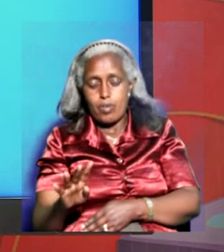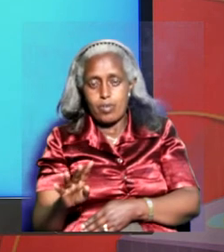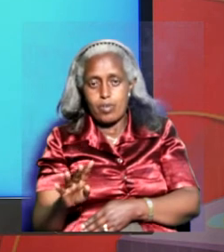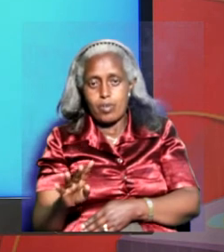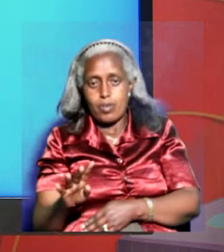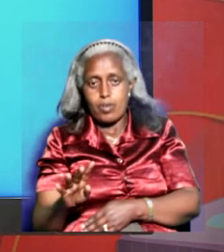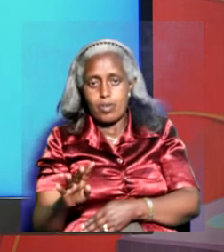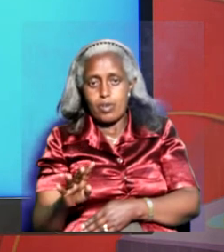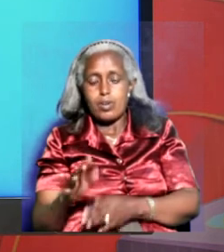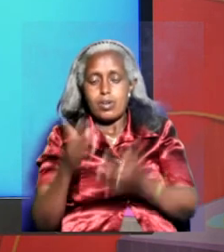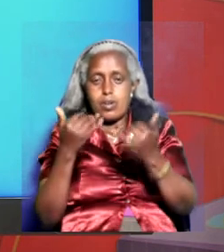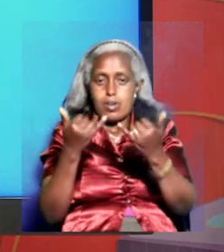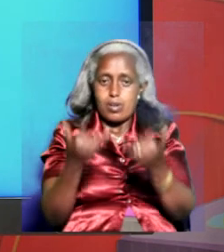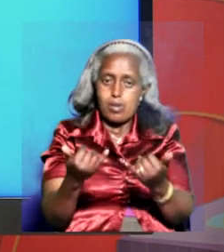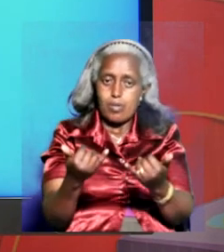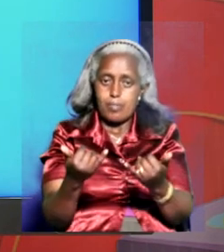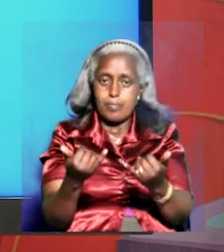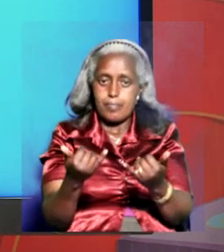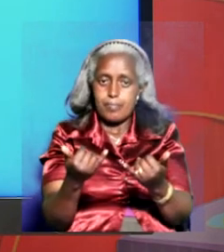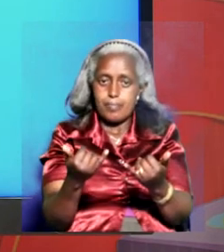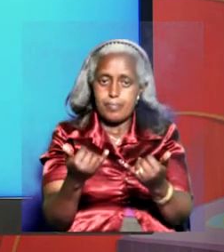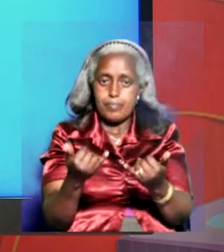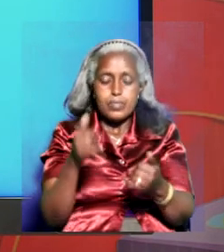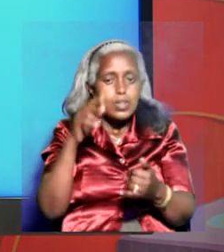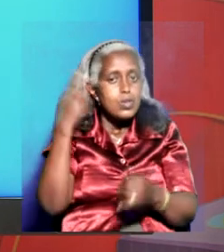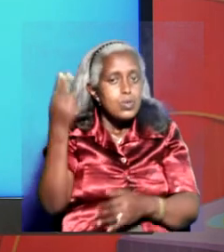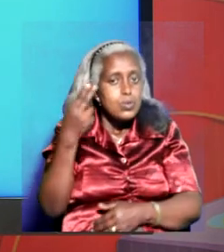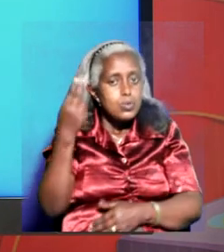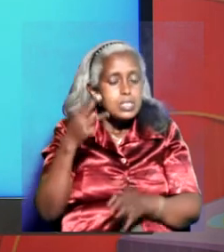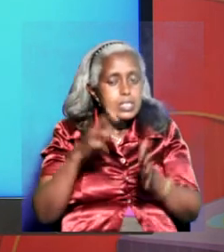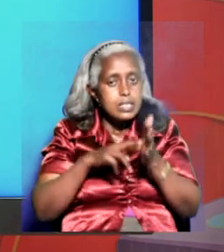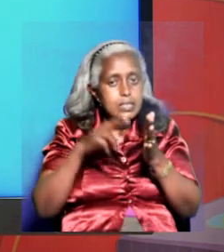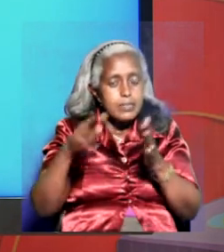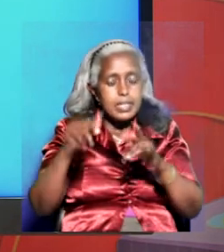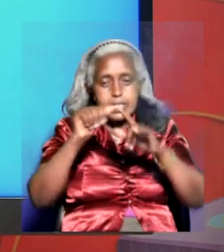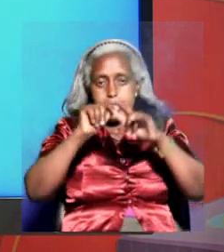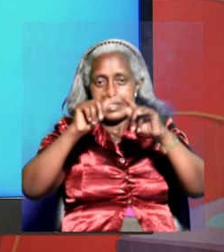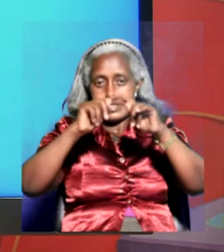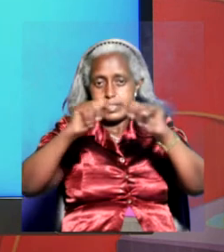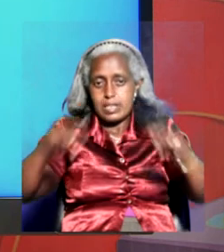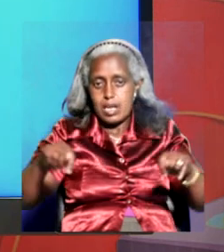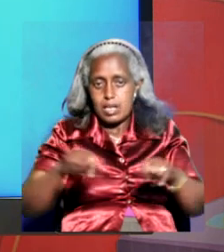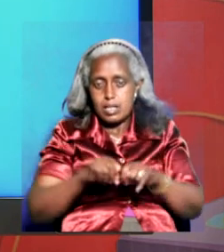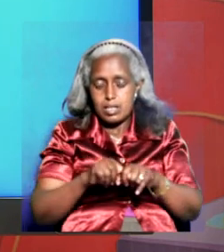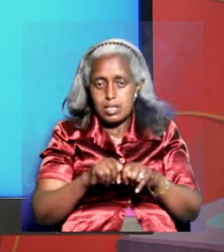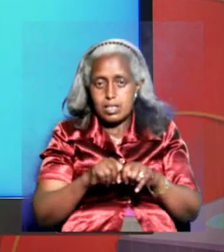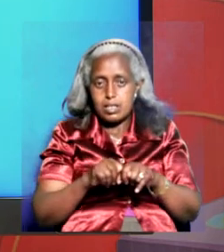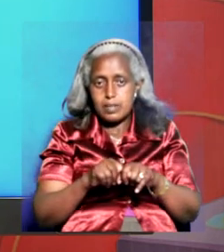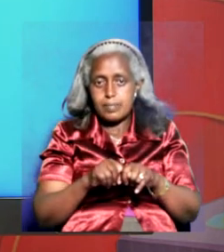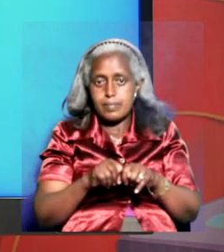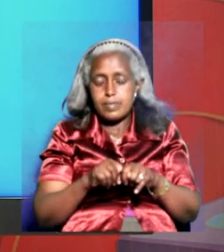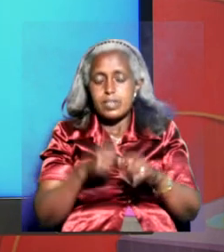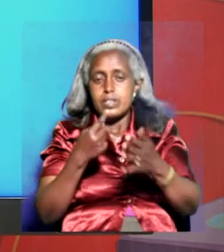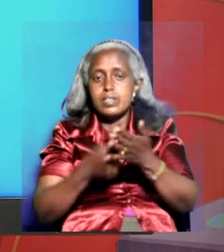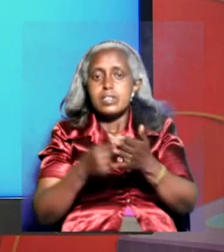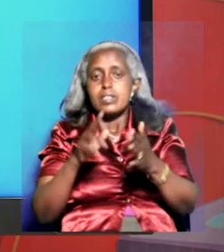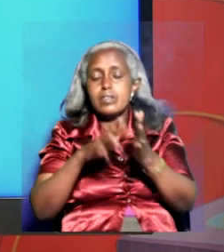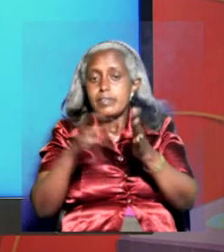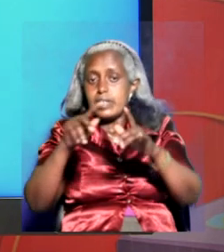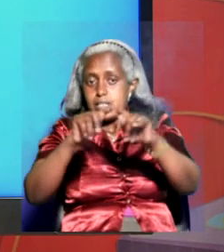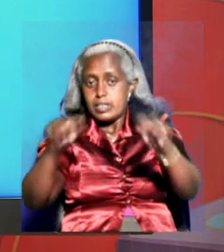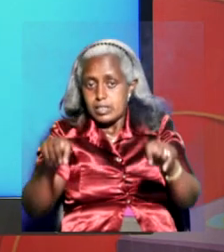3/4. Now, using reference triangle, this reference